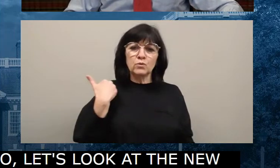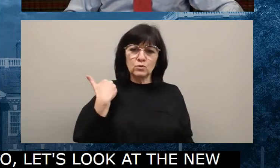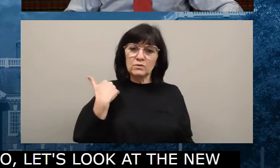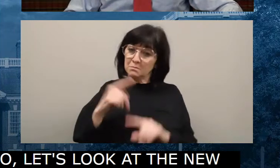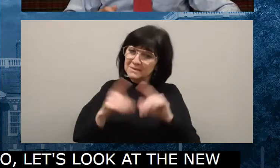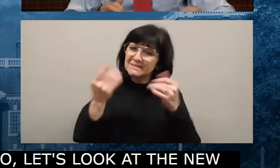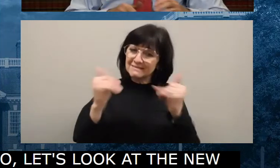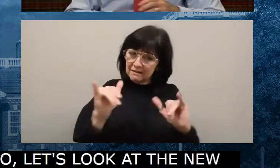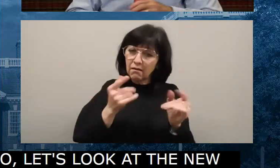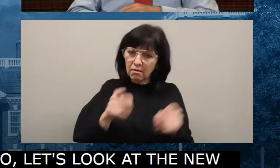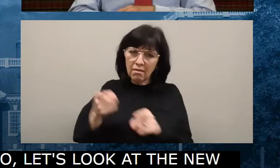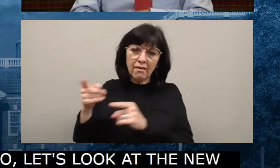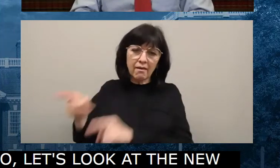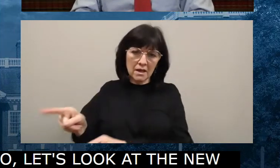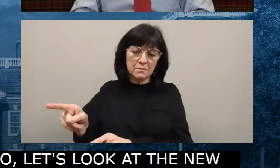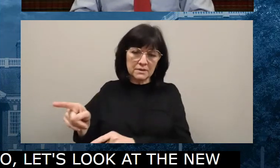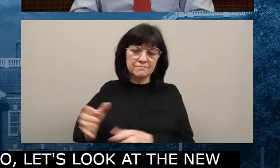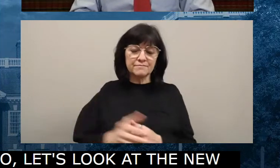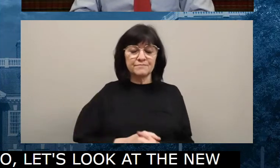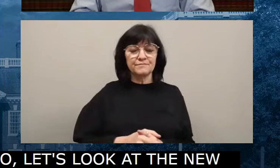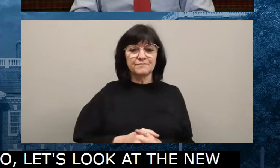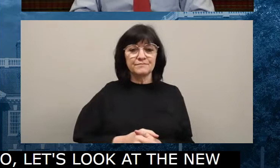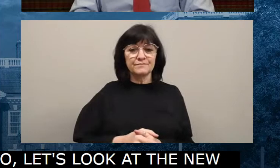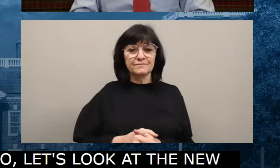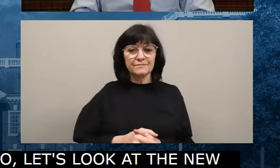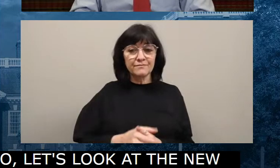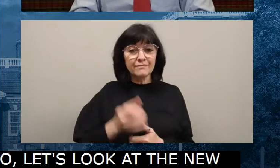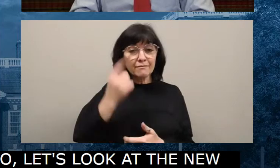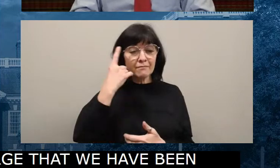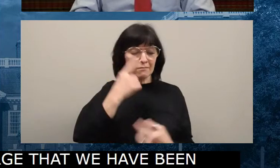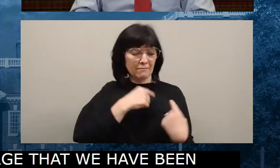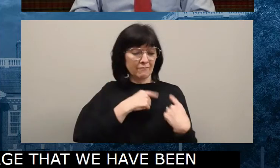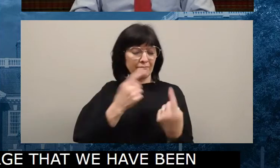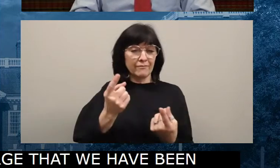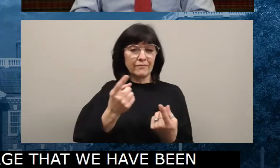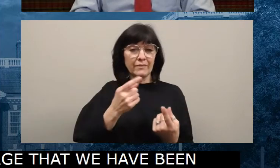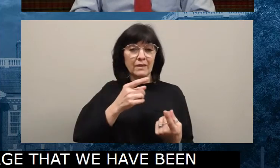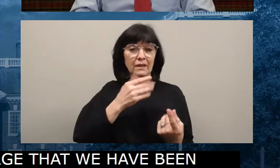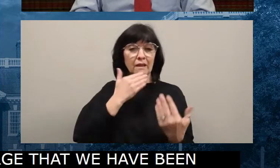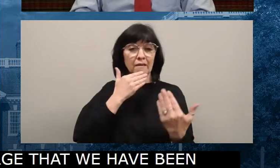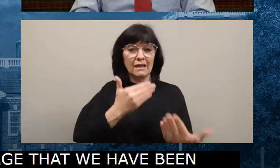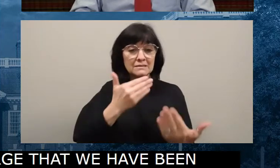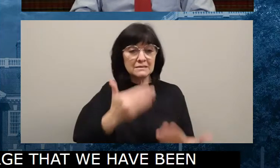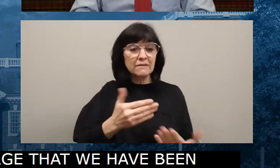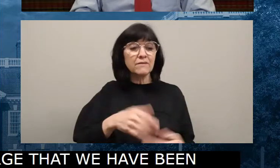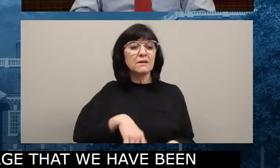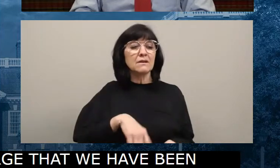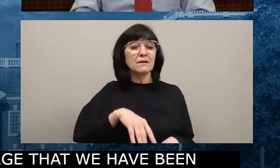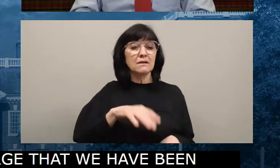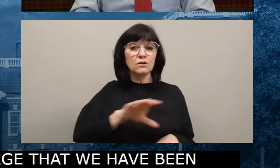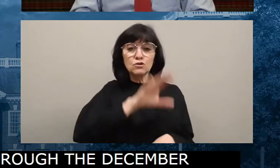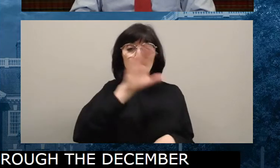since Thanksgiving through the December holidays into the new year. And then with this recent